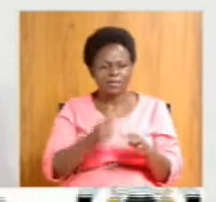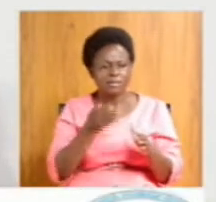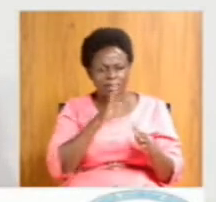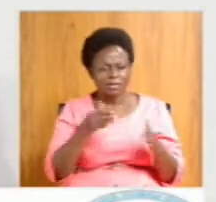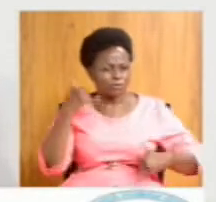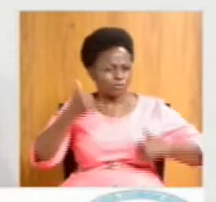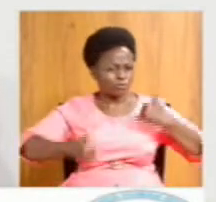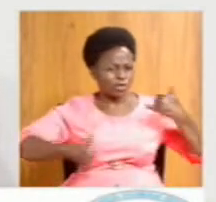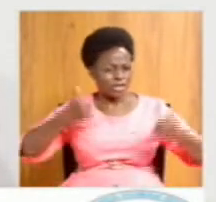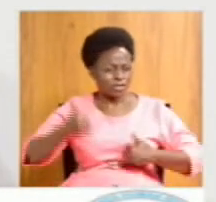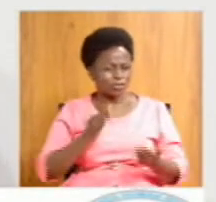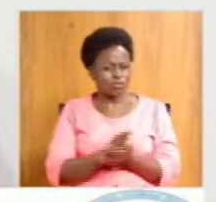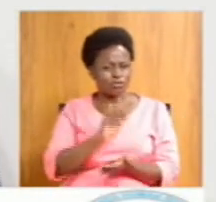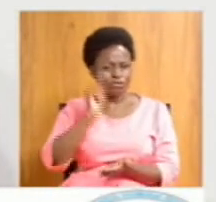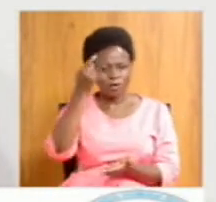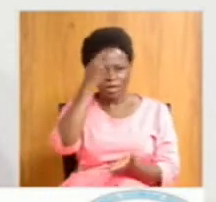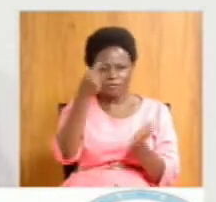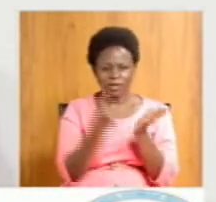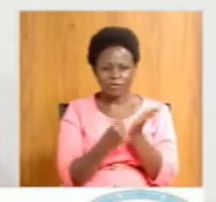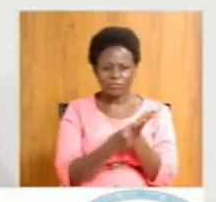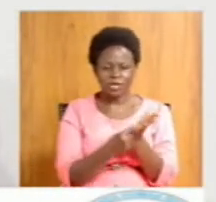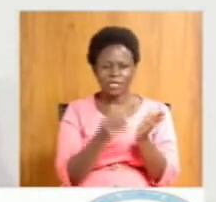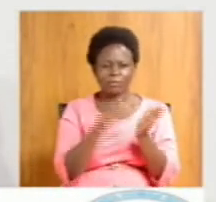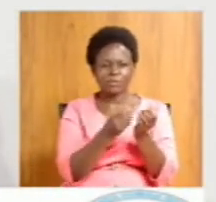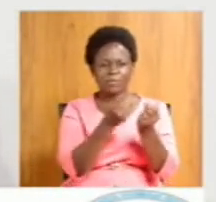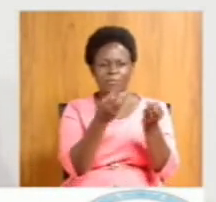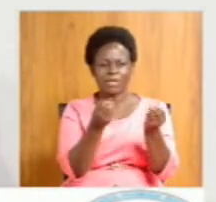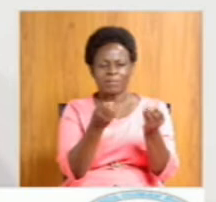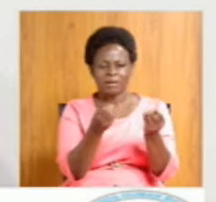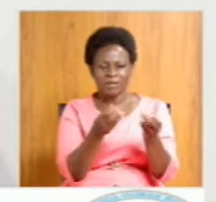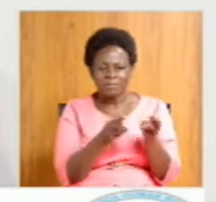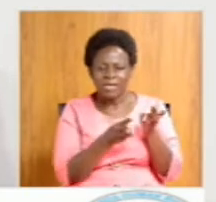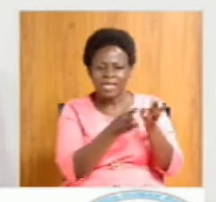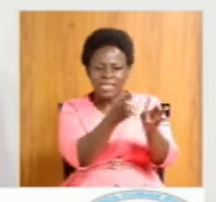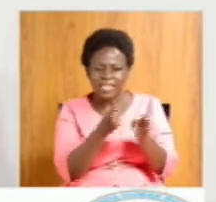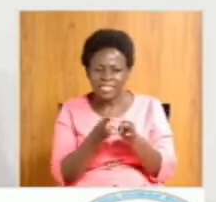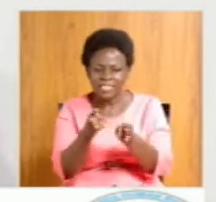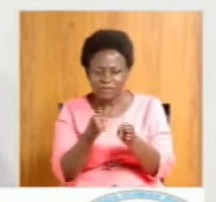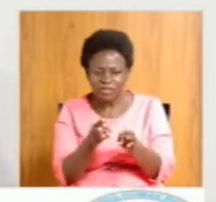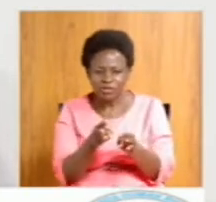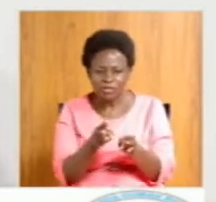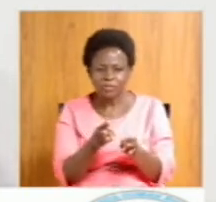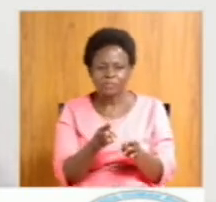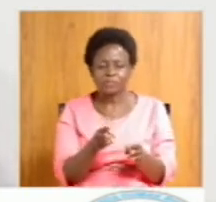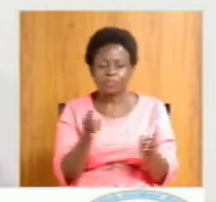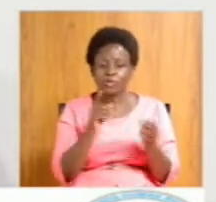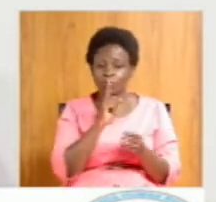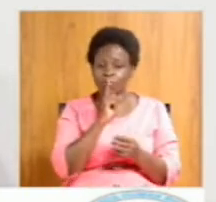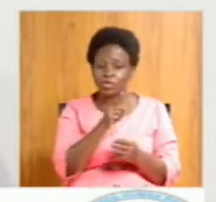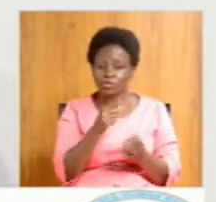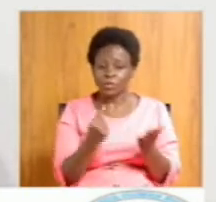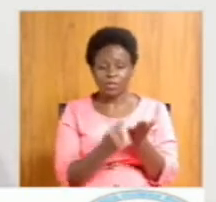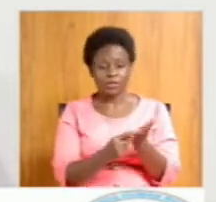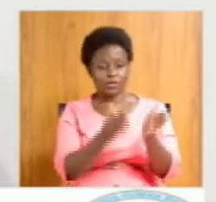to enjoy. And indeed, the government of Uganda has put in place so many interventions, deliberately coached, to ensure that